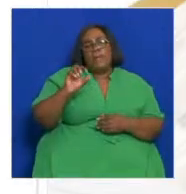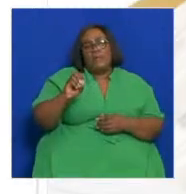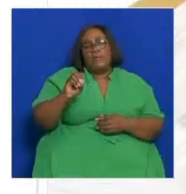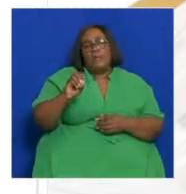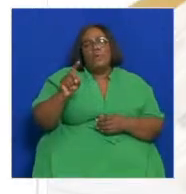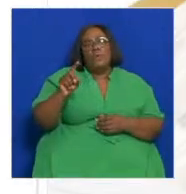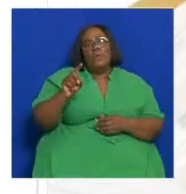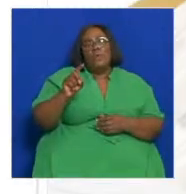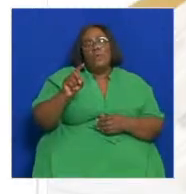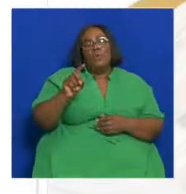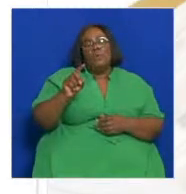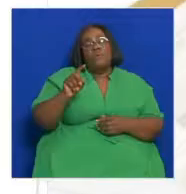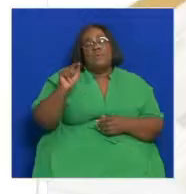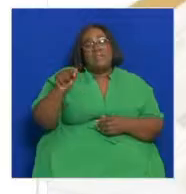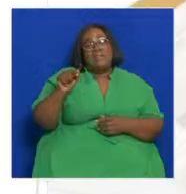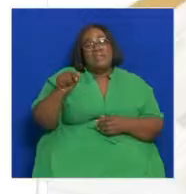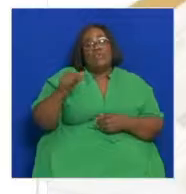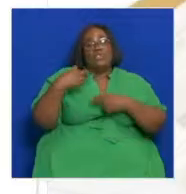alleged leak.